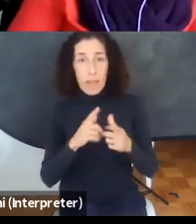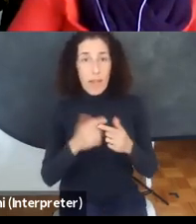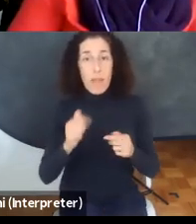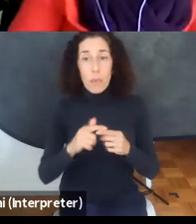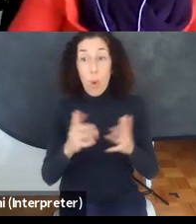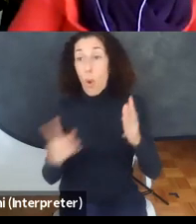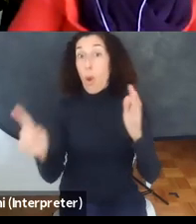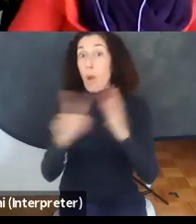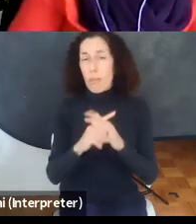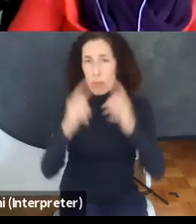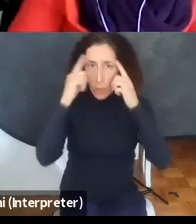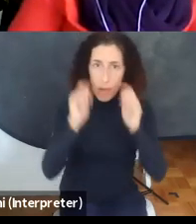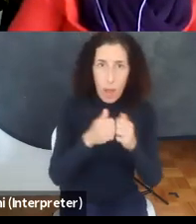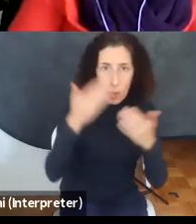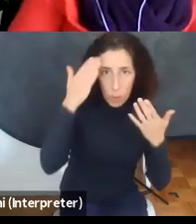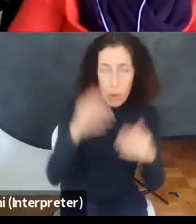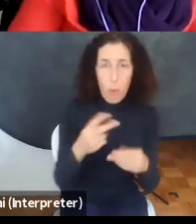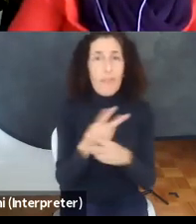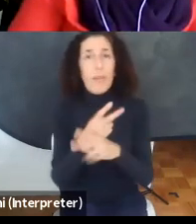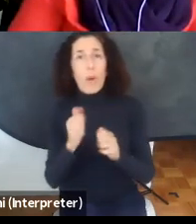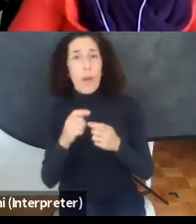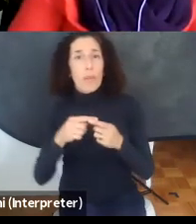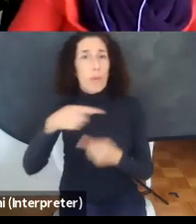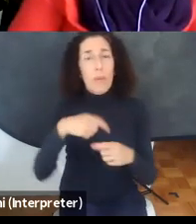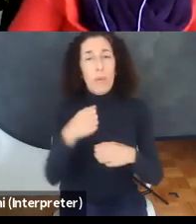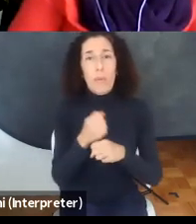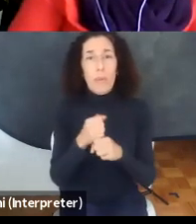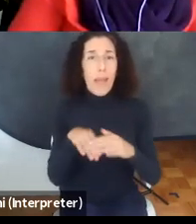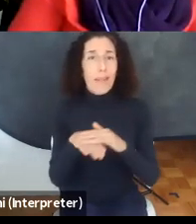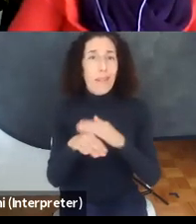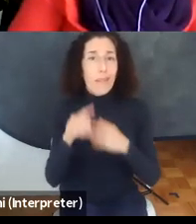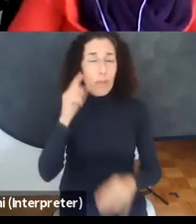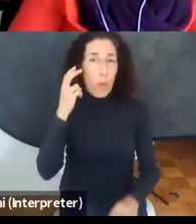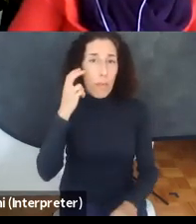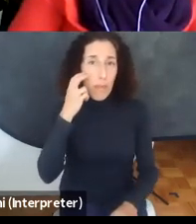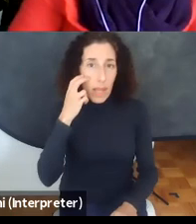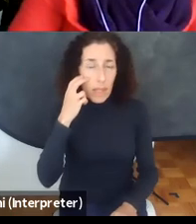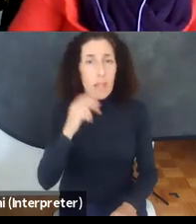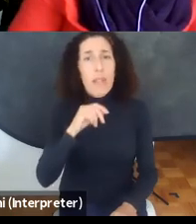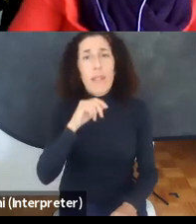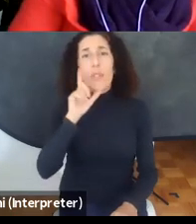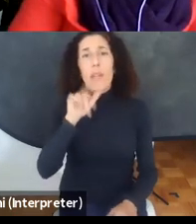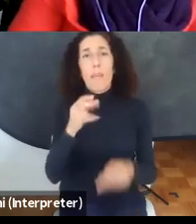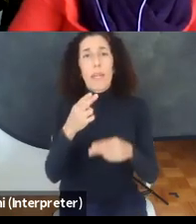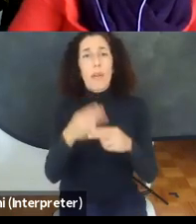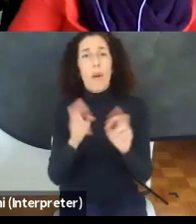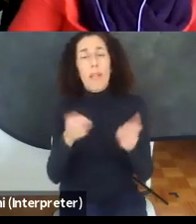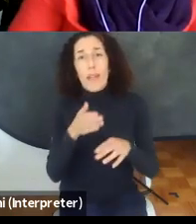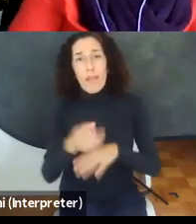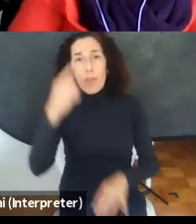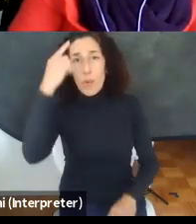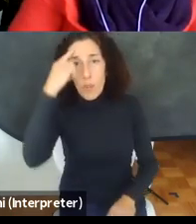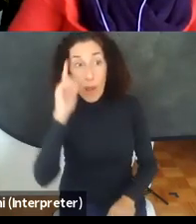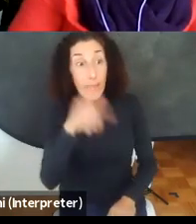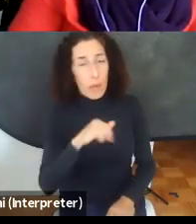have access to the ballot. And so, but that should not be an afterthought. It should be incorporated into all, you